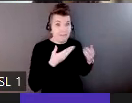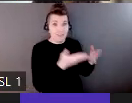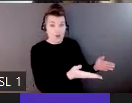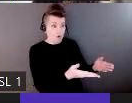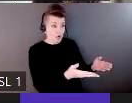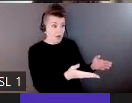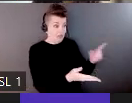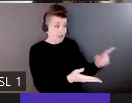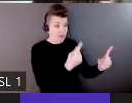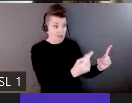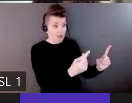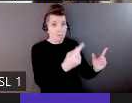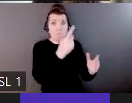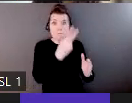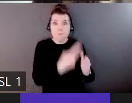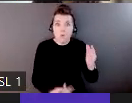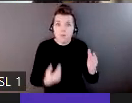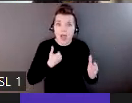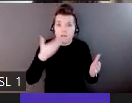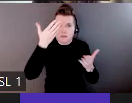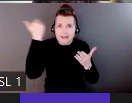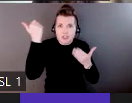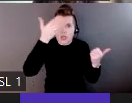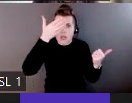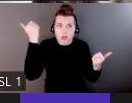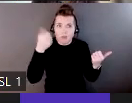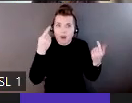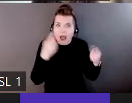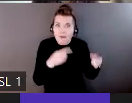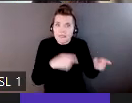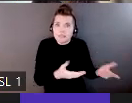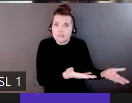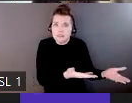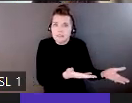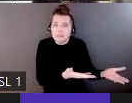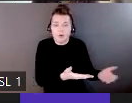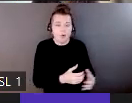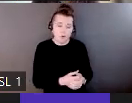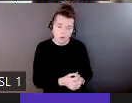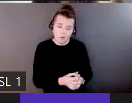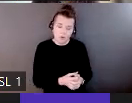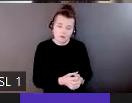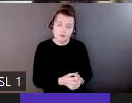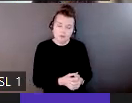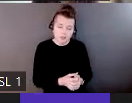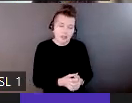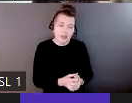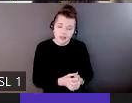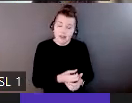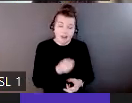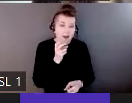have dementia. Really problematic. In cases of death, I hate to say it, the coroner's